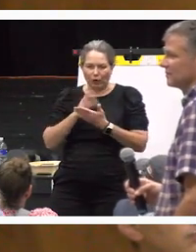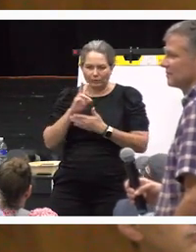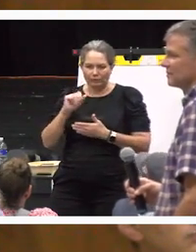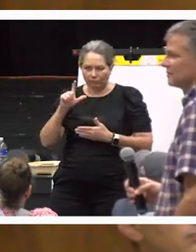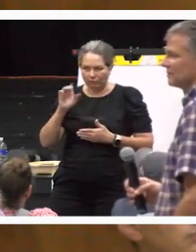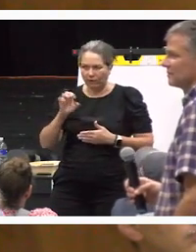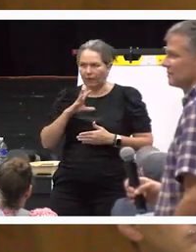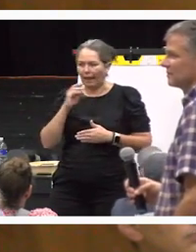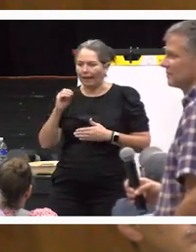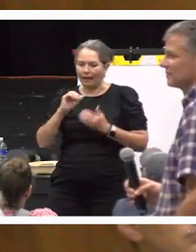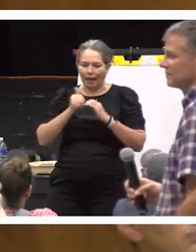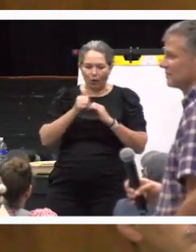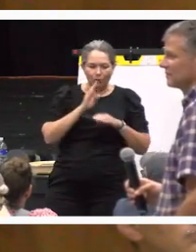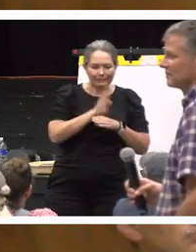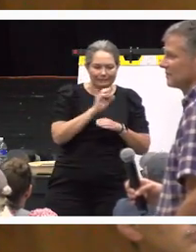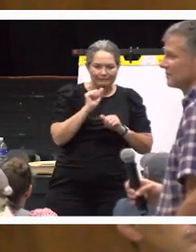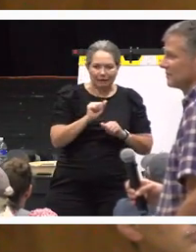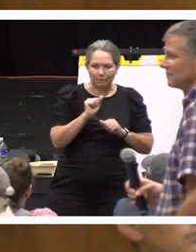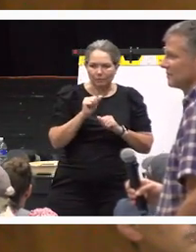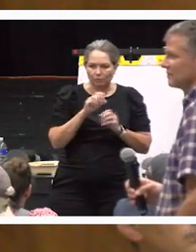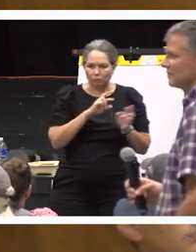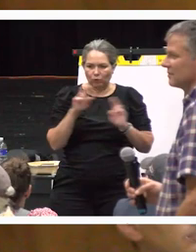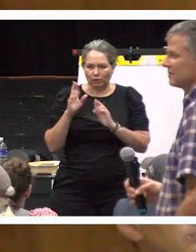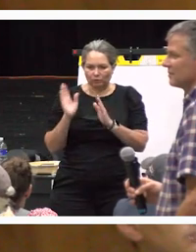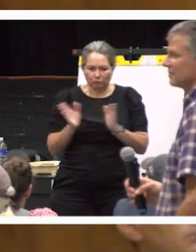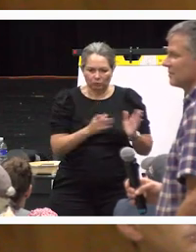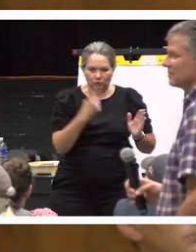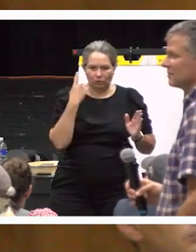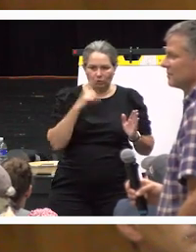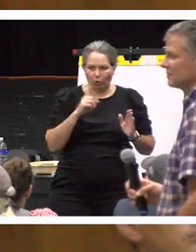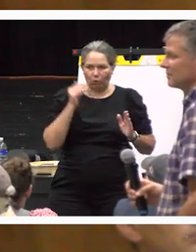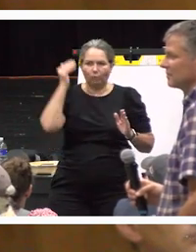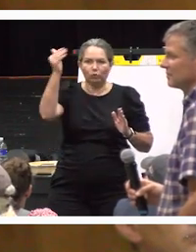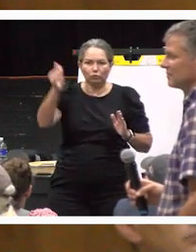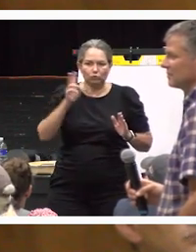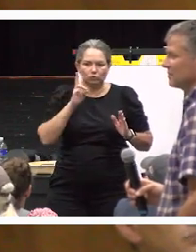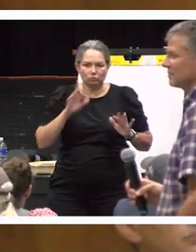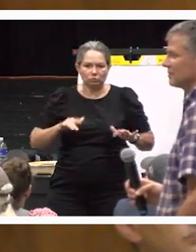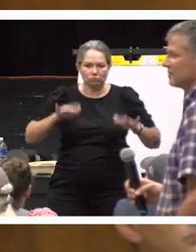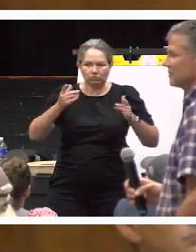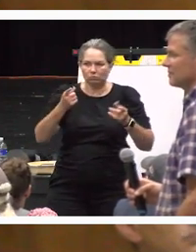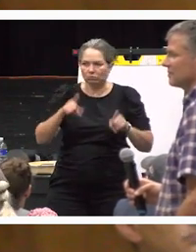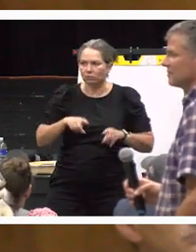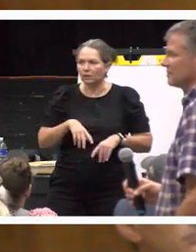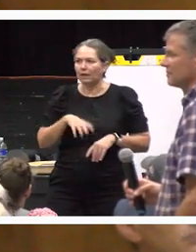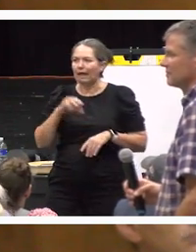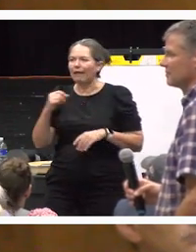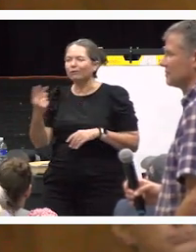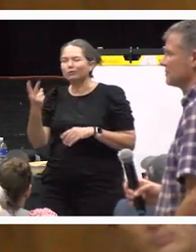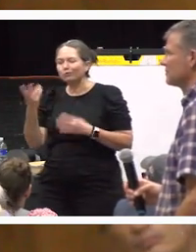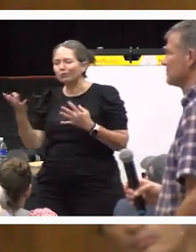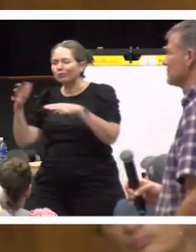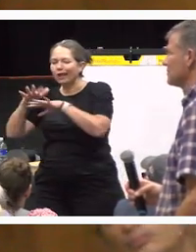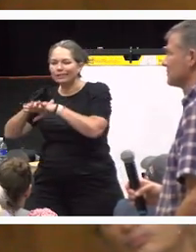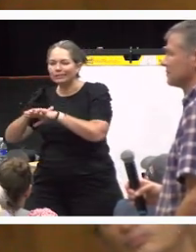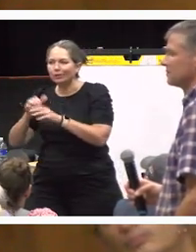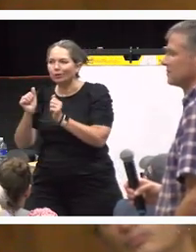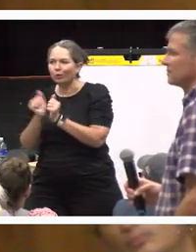be more prepared for flood waters in the future, and the two that overlap about having a great volunteer system and notification system